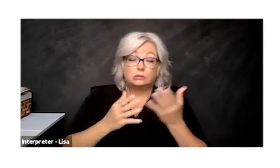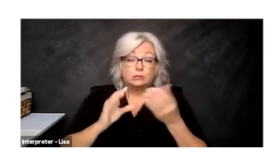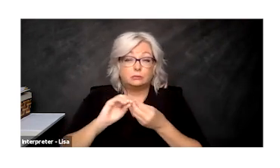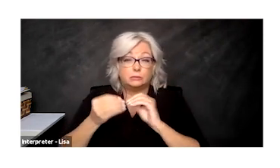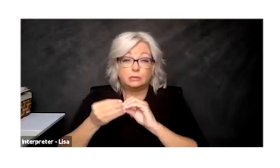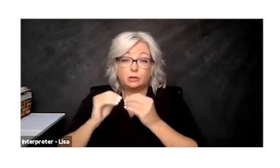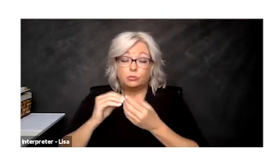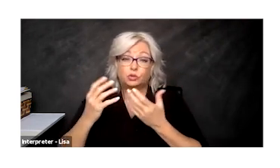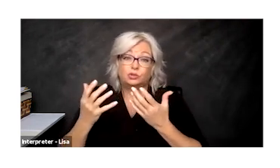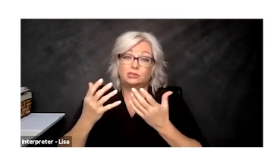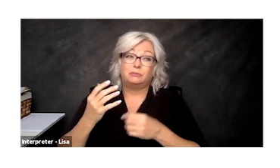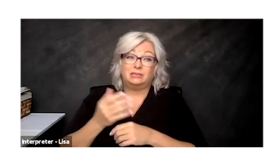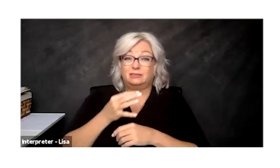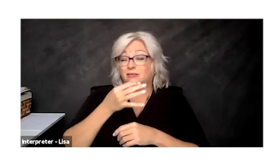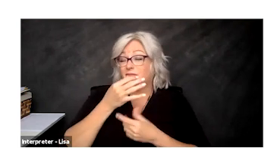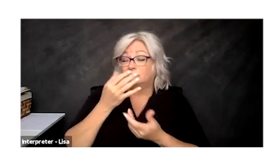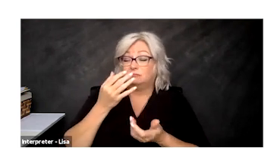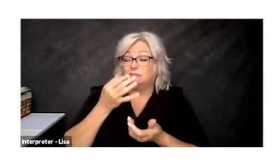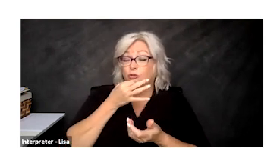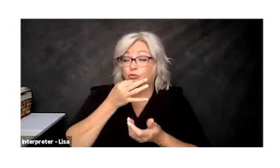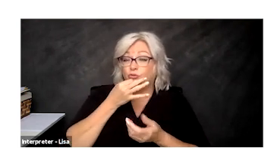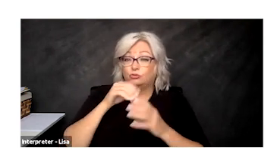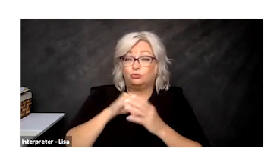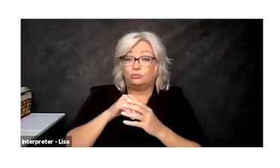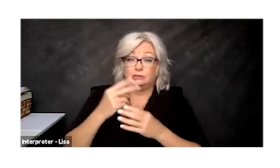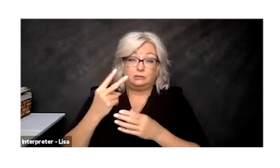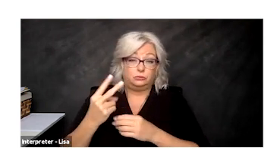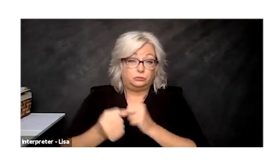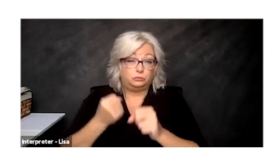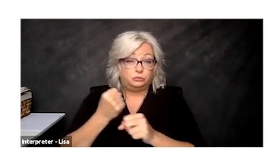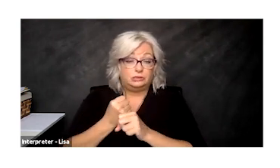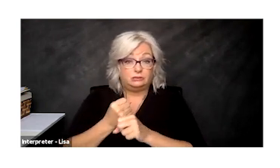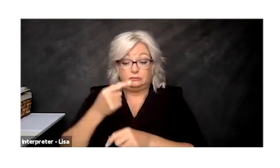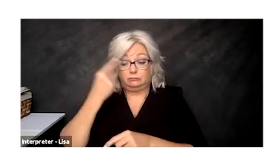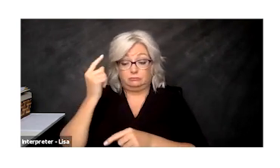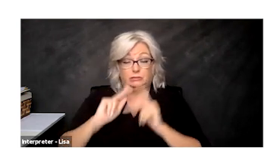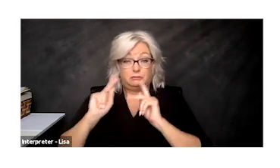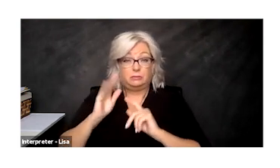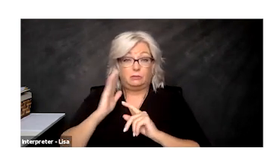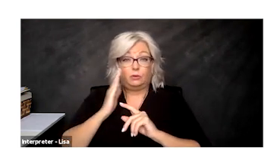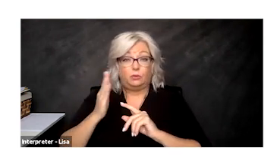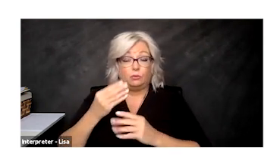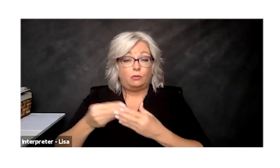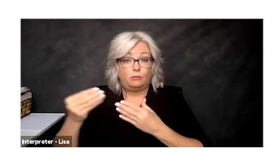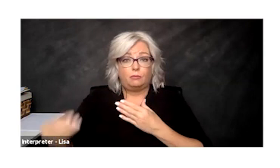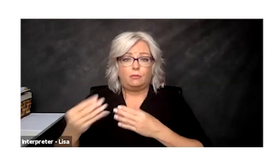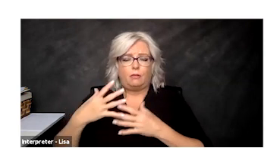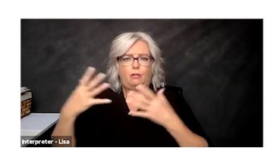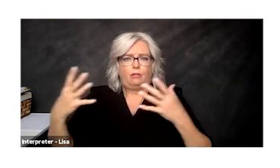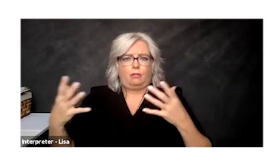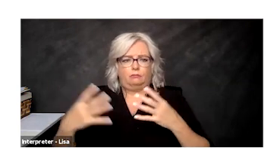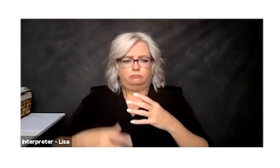to examine. Can Can I? you go to the next slide? Sorry, did you have something to add, Jonathan? Sorry to cut you